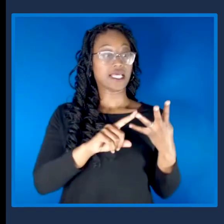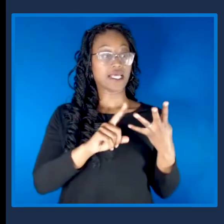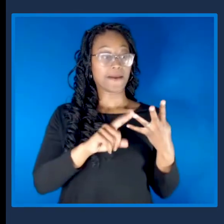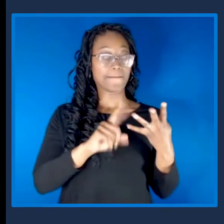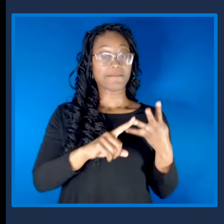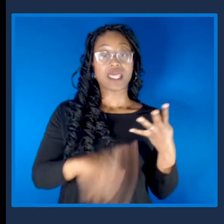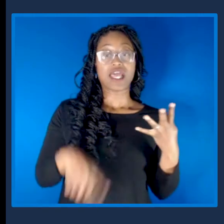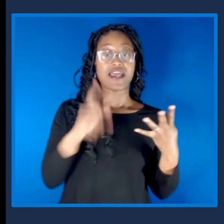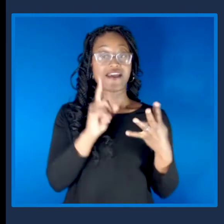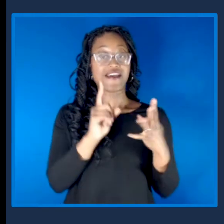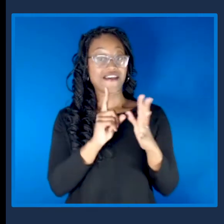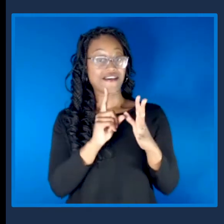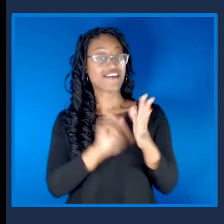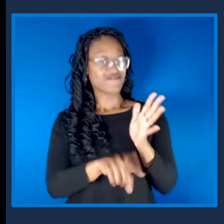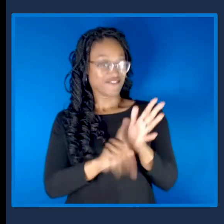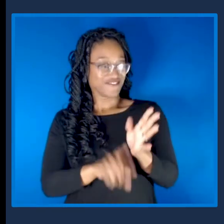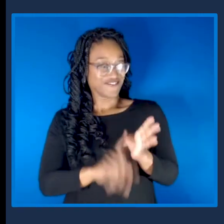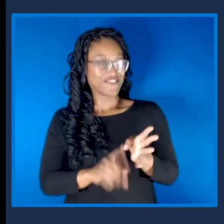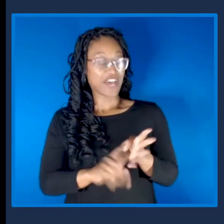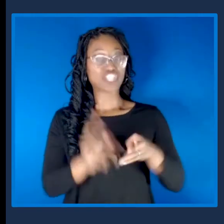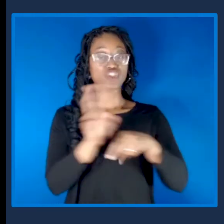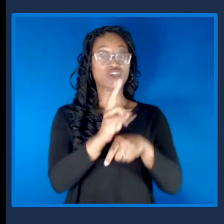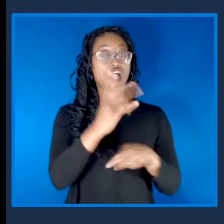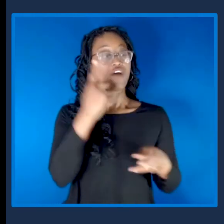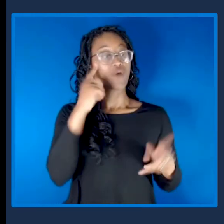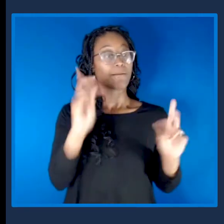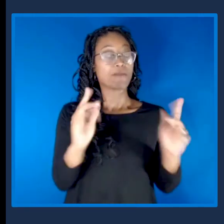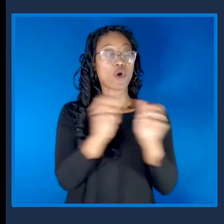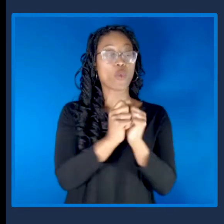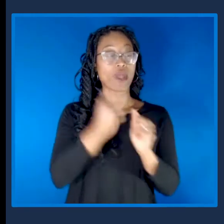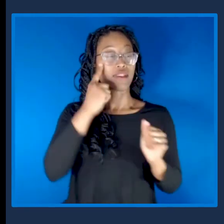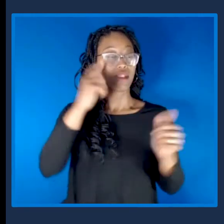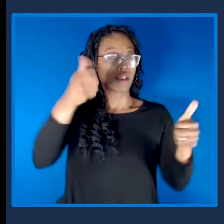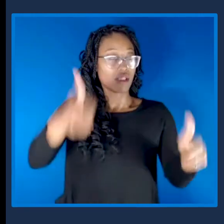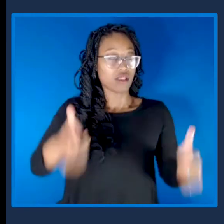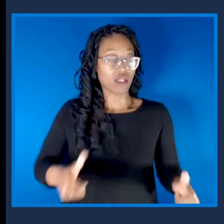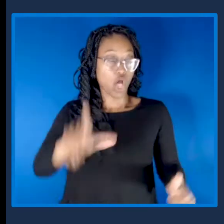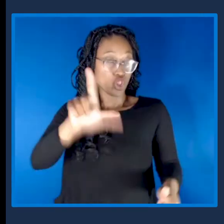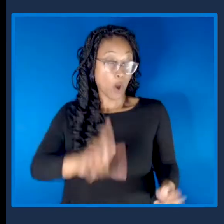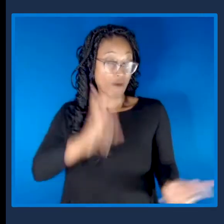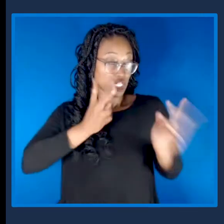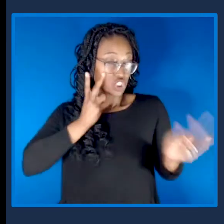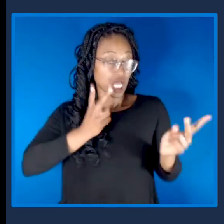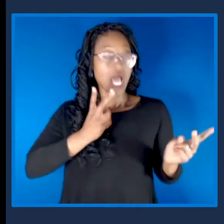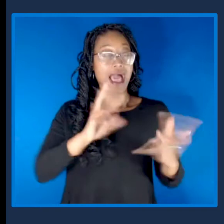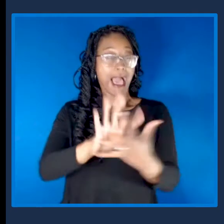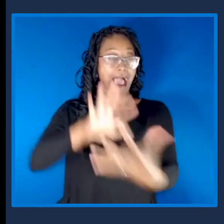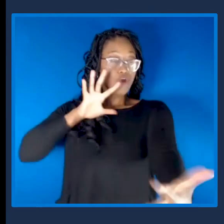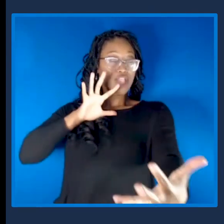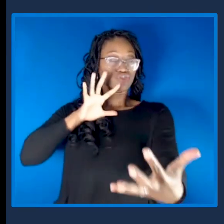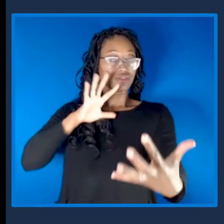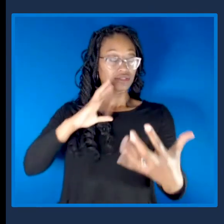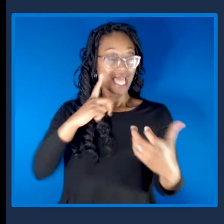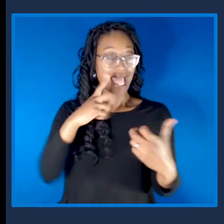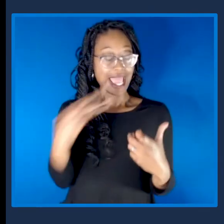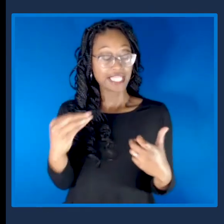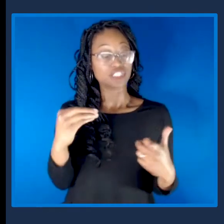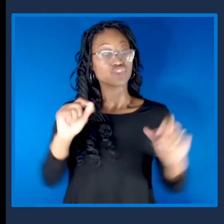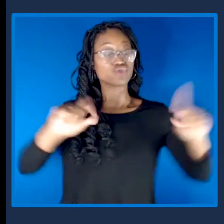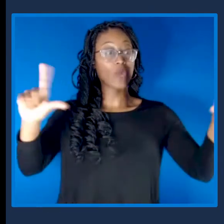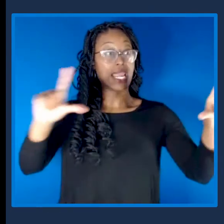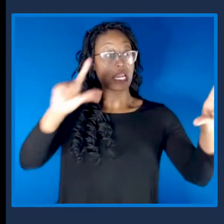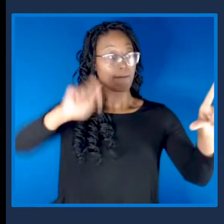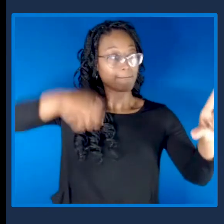investigate usability for folks with low vision by checking high contrast mode and screen magnification. And then we're going to